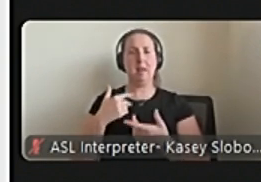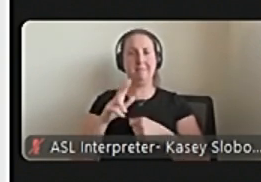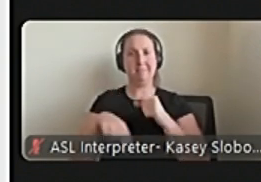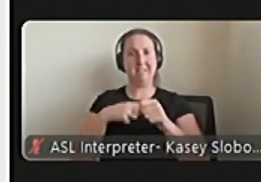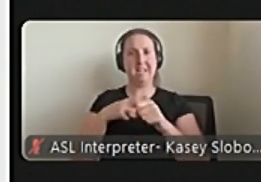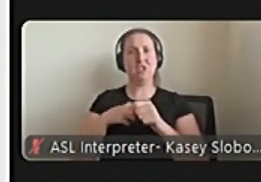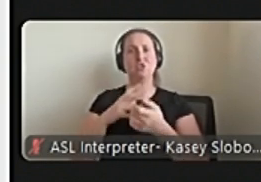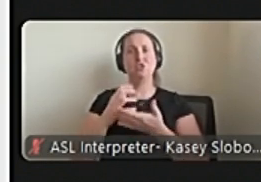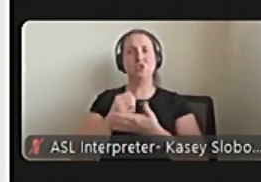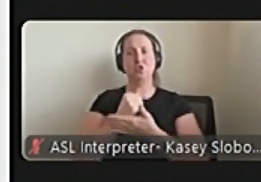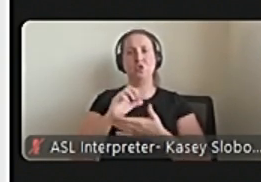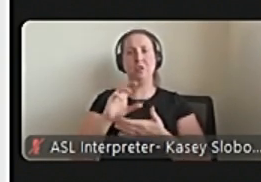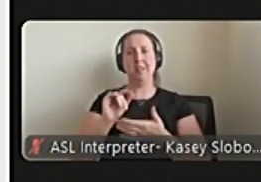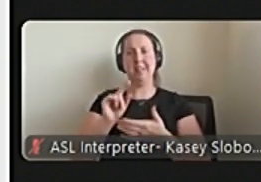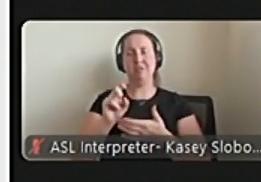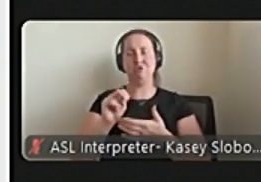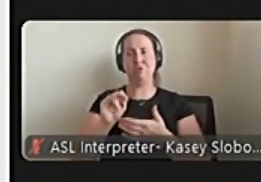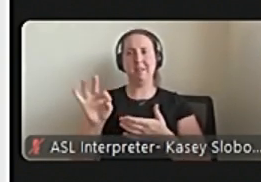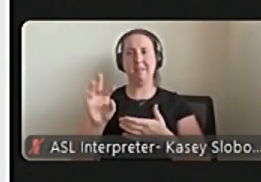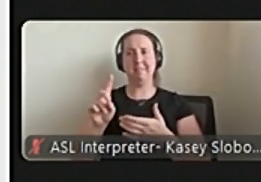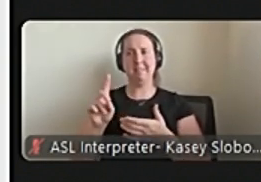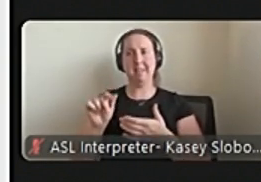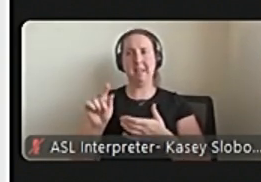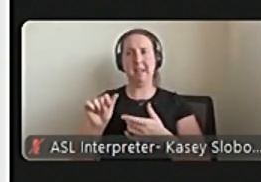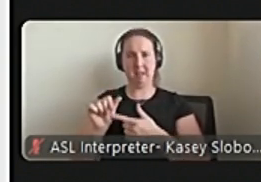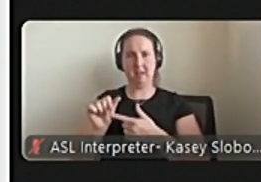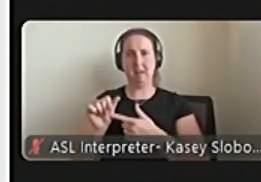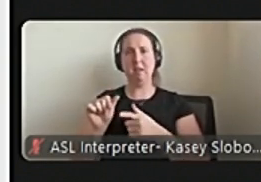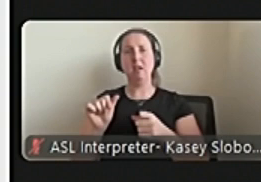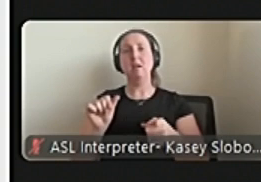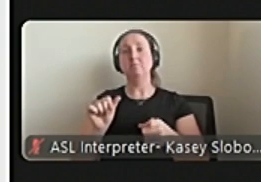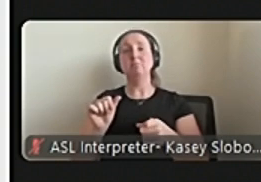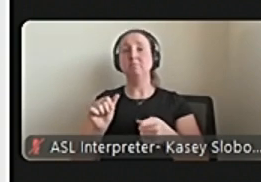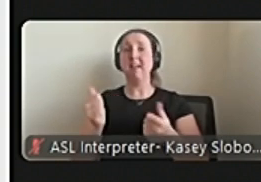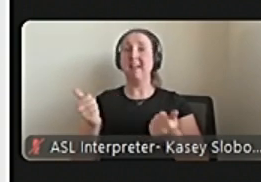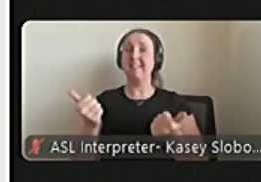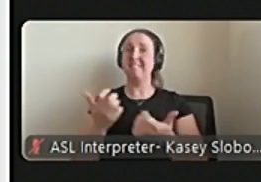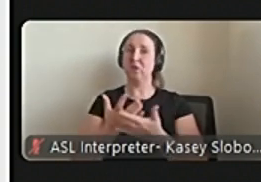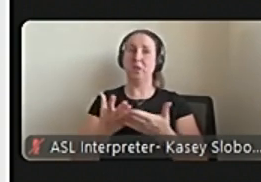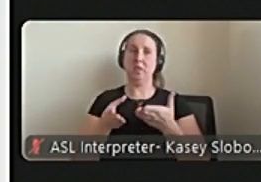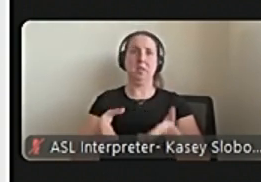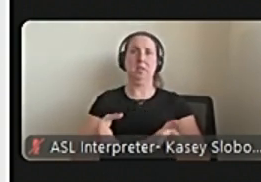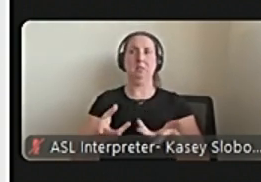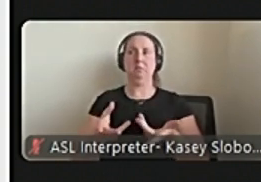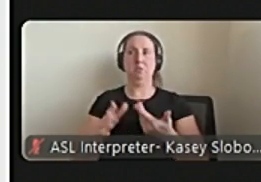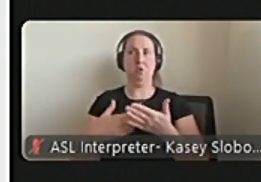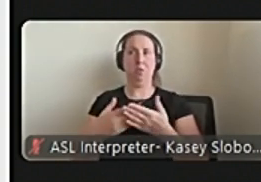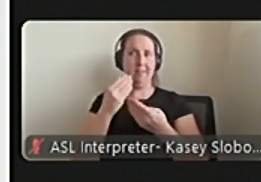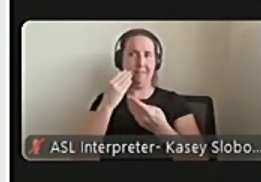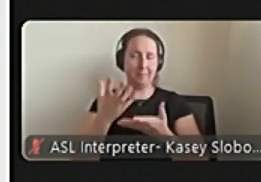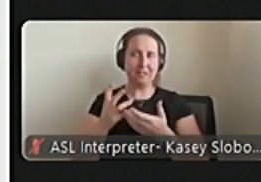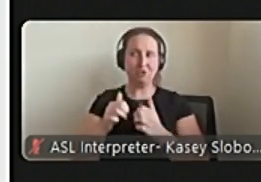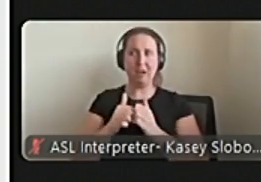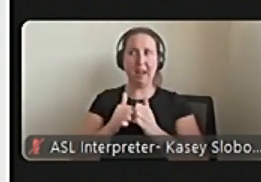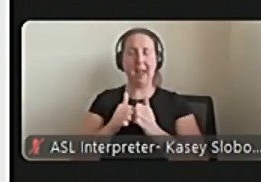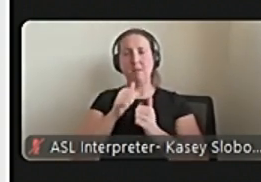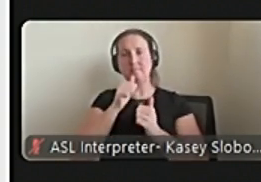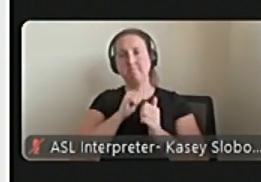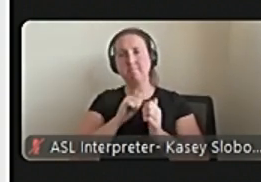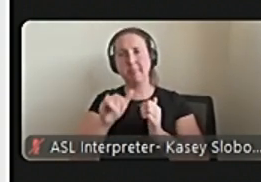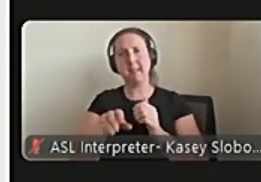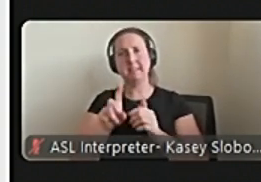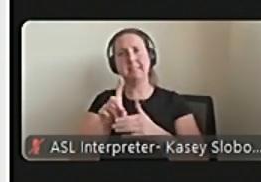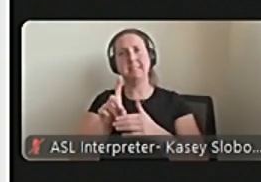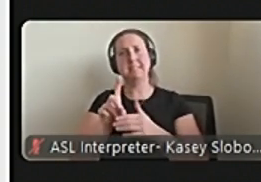of data, information that covers every aspect of how do I deal with this disease, what can I expect going